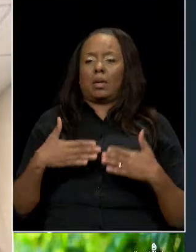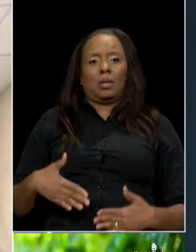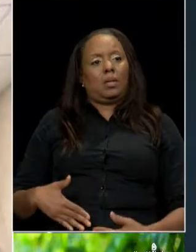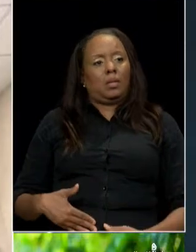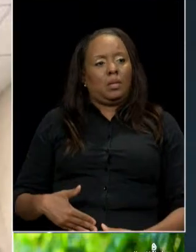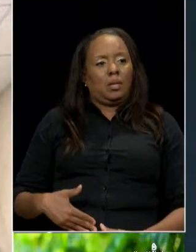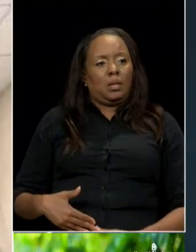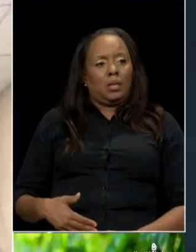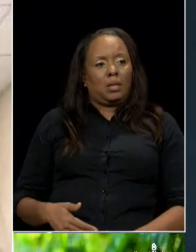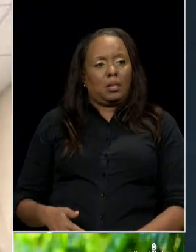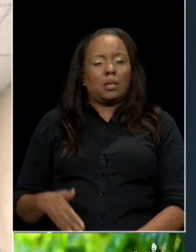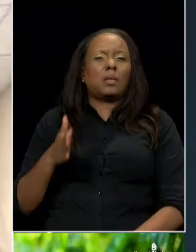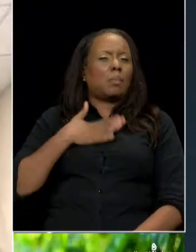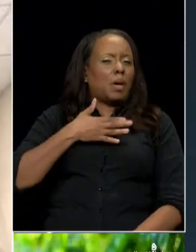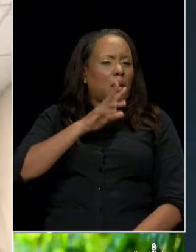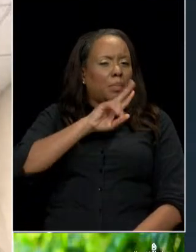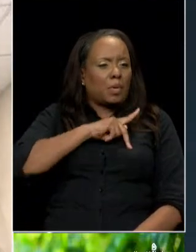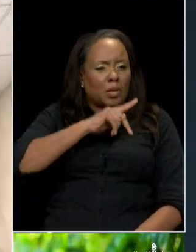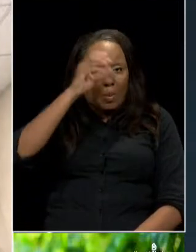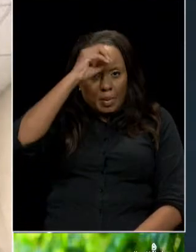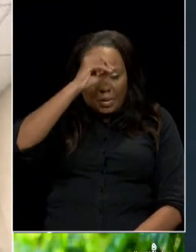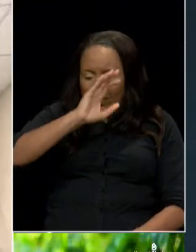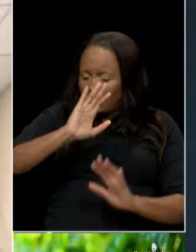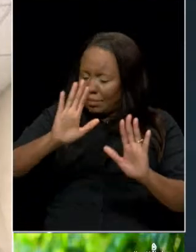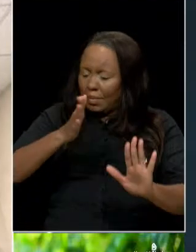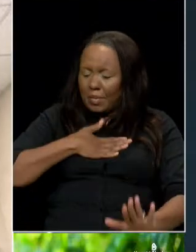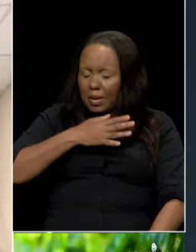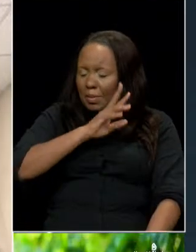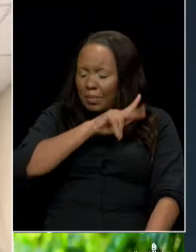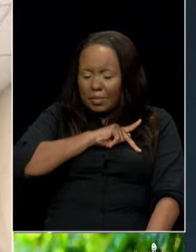and this is my personal opinion, this is not medical,